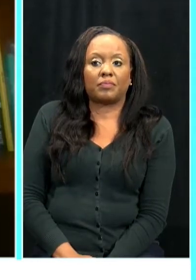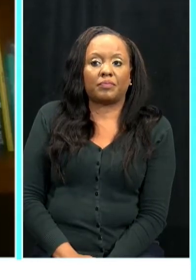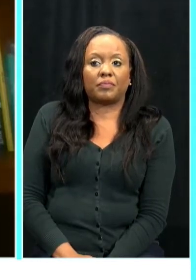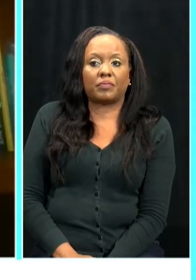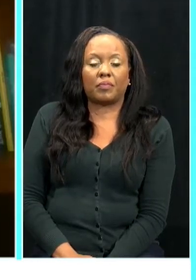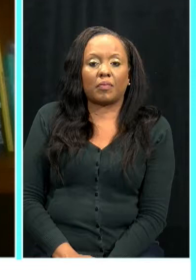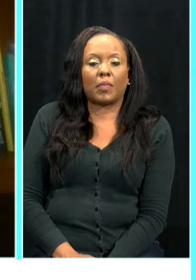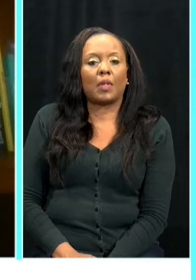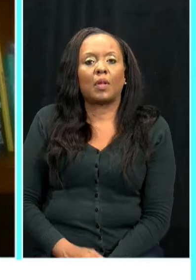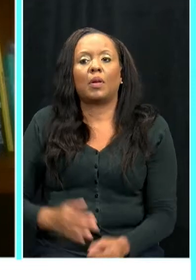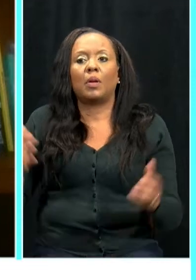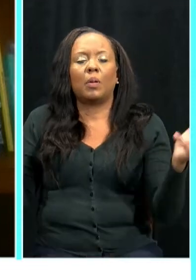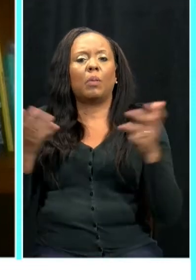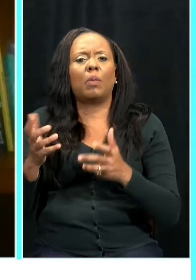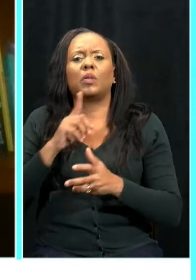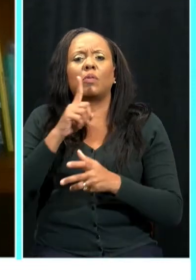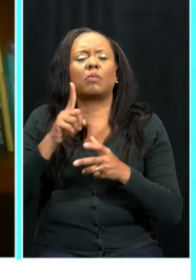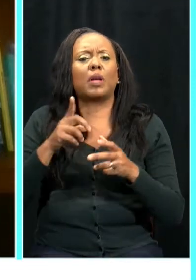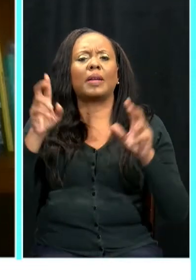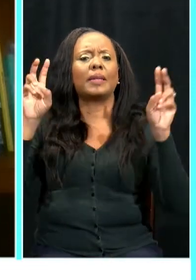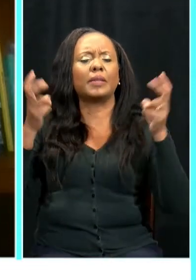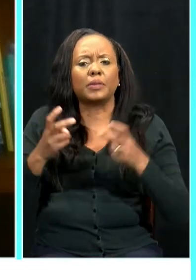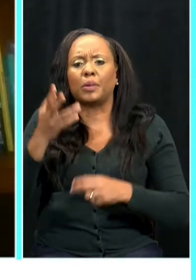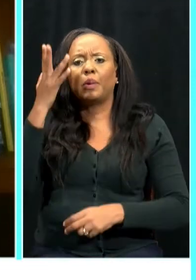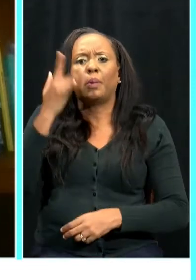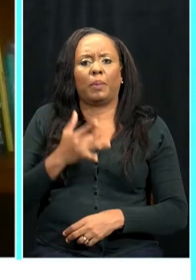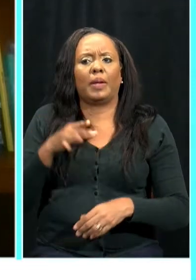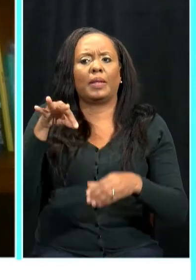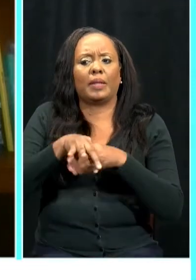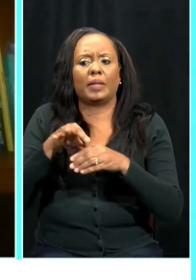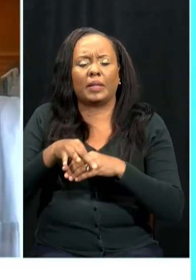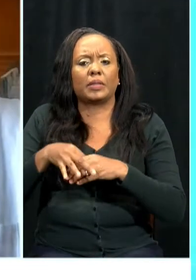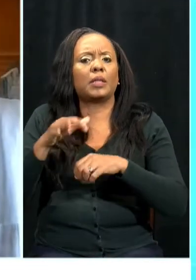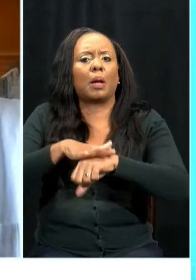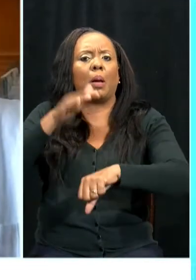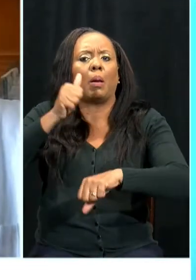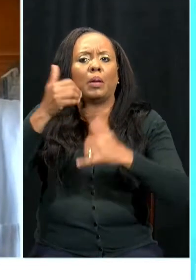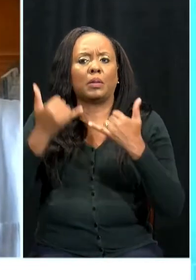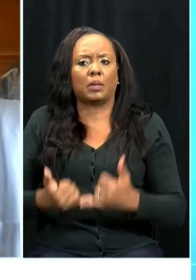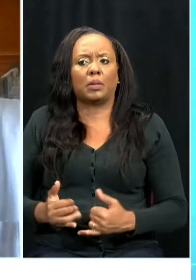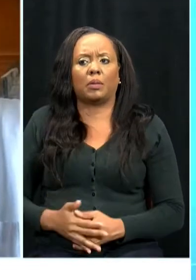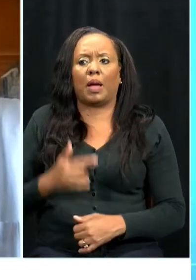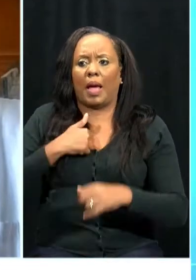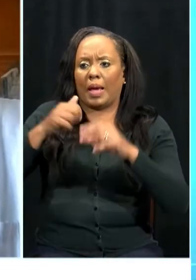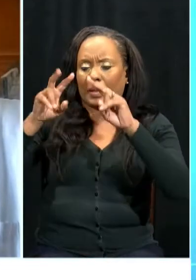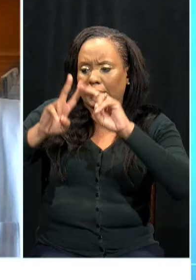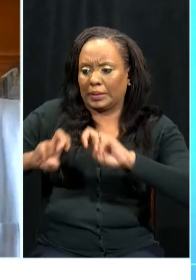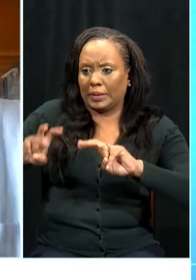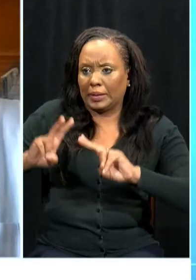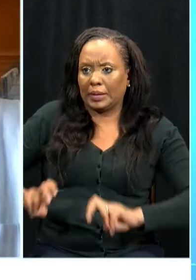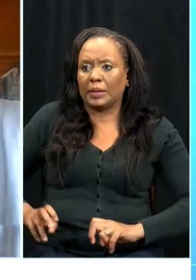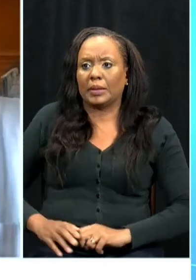election, as it was called, how it was called, necessary? And of course, when I do that analysis,